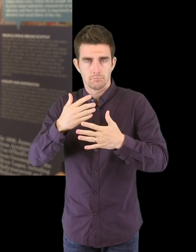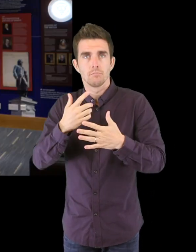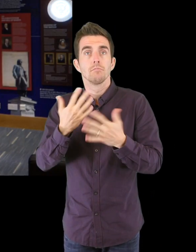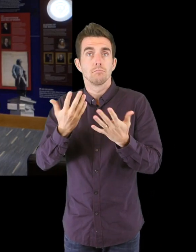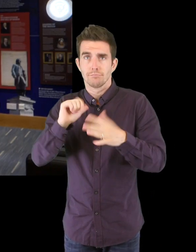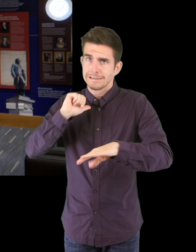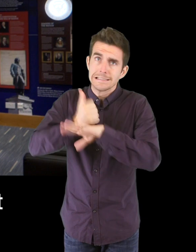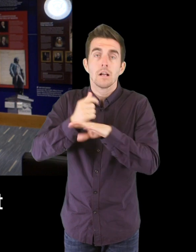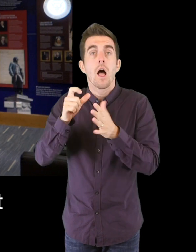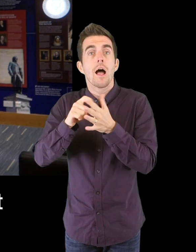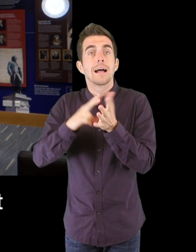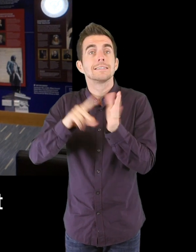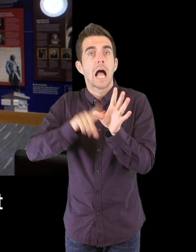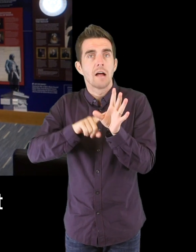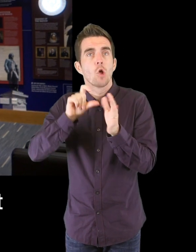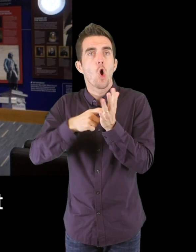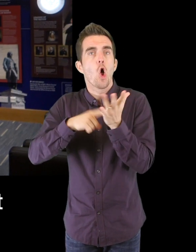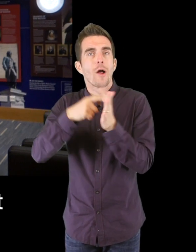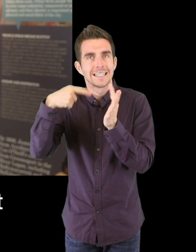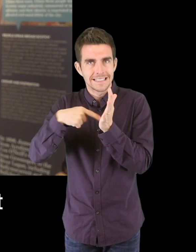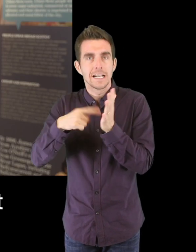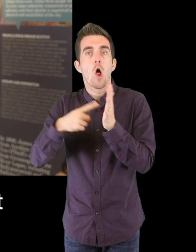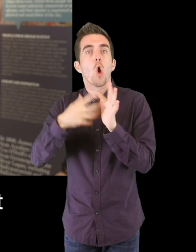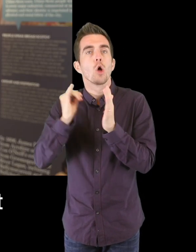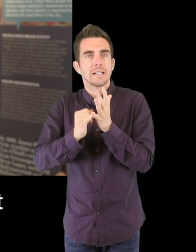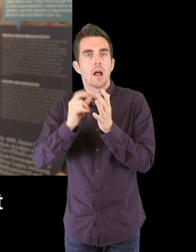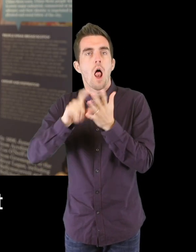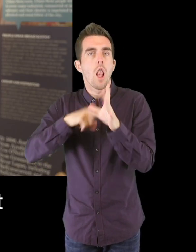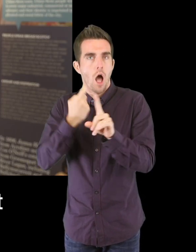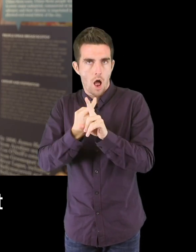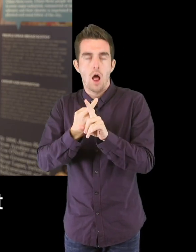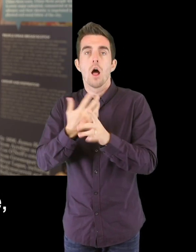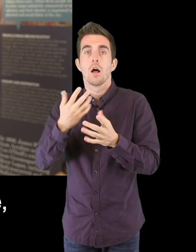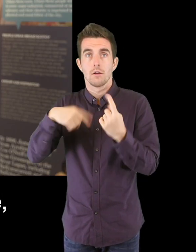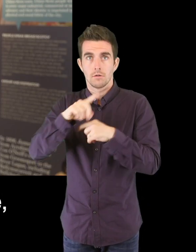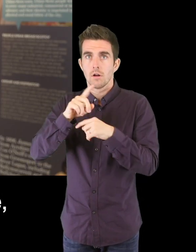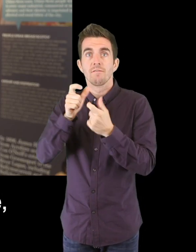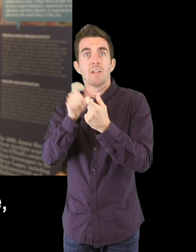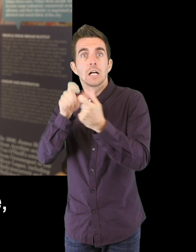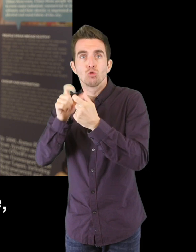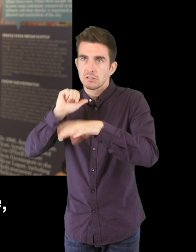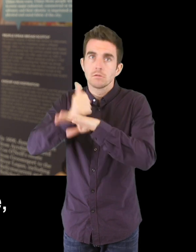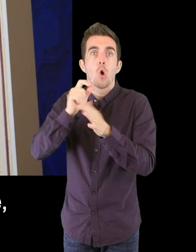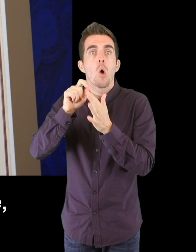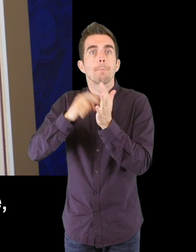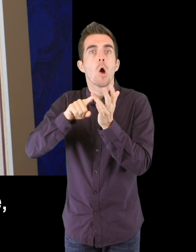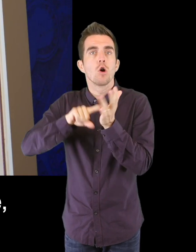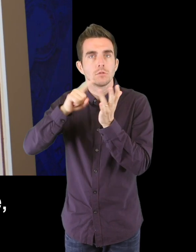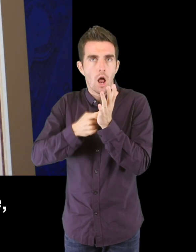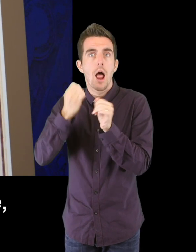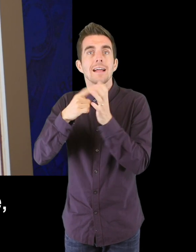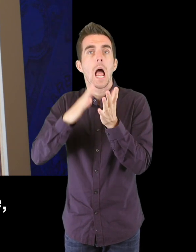the United States. From pioneers such as Davy Crockett or the Lewis and Clark expedition to captains of industry and